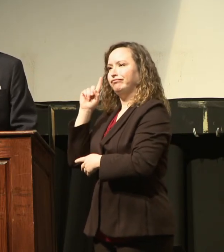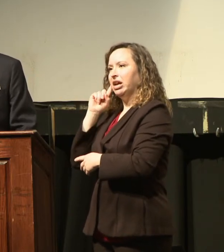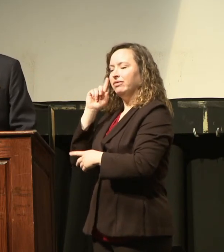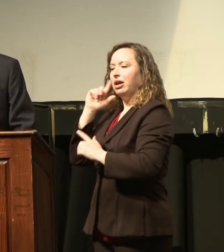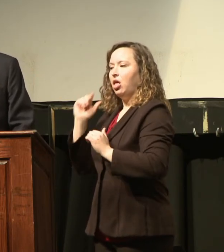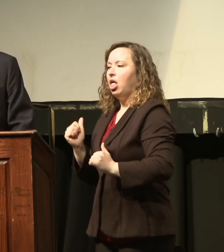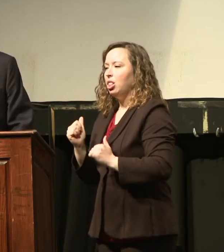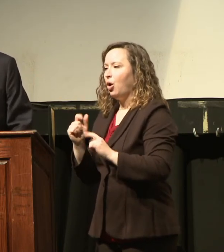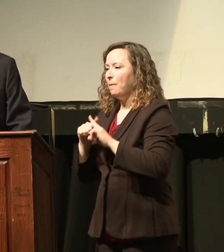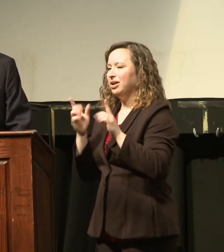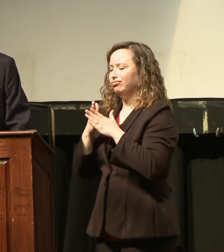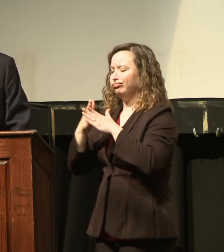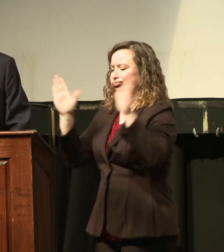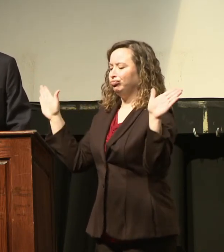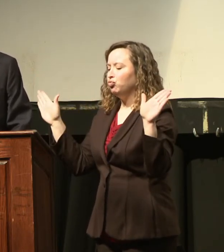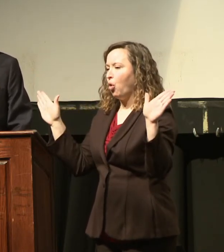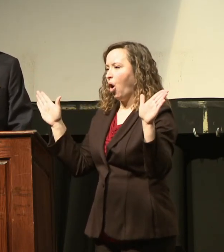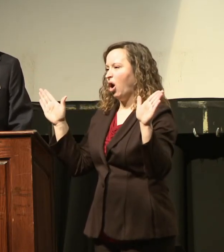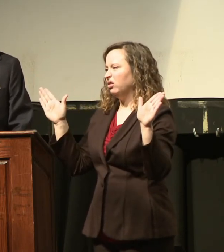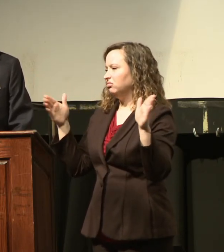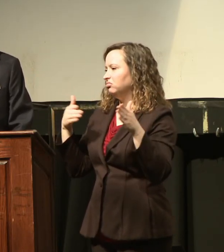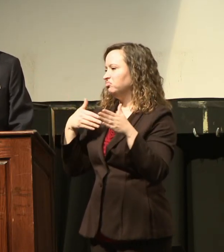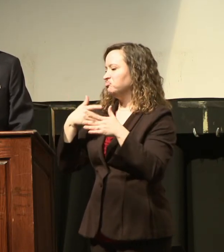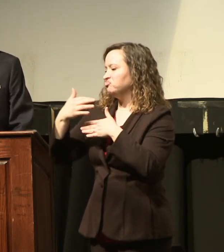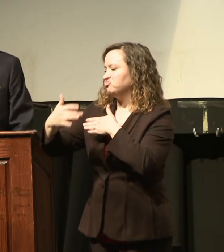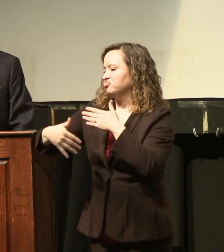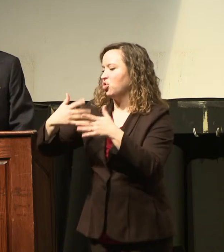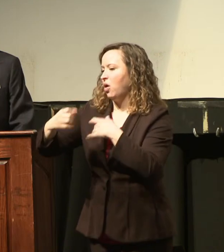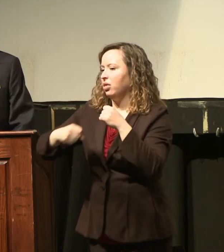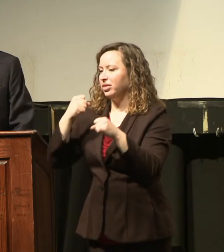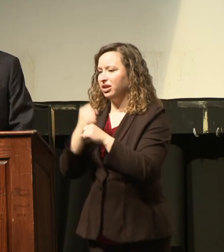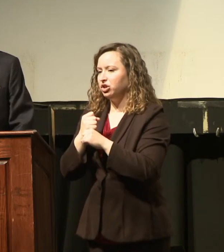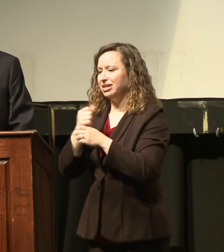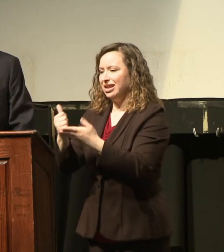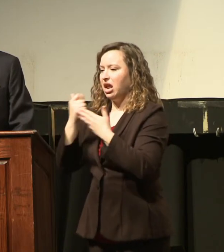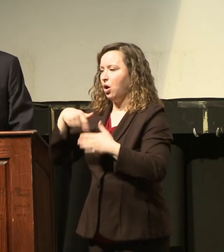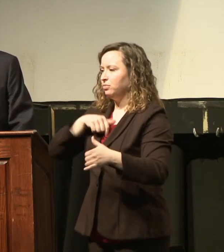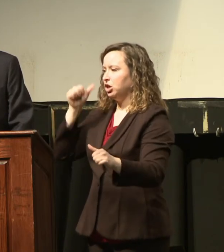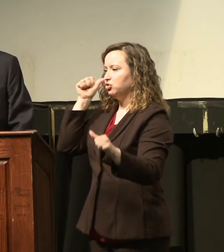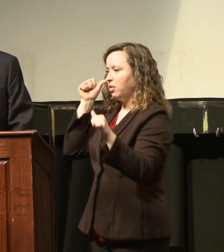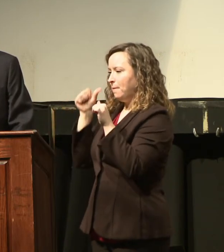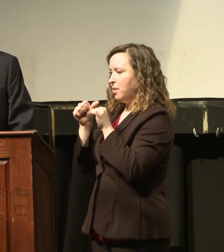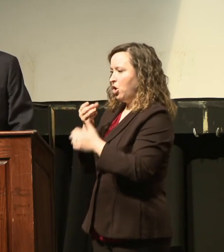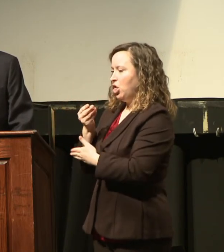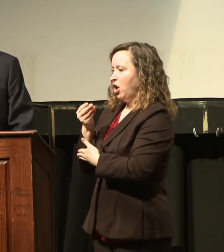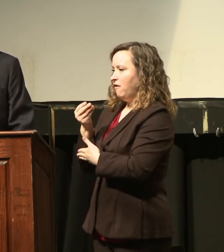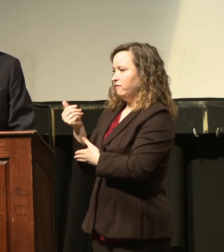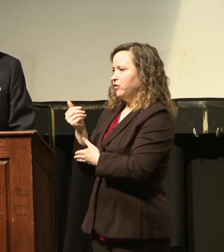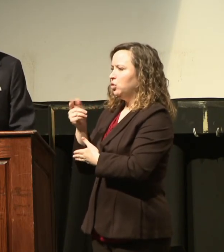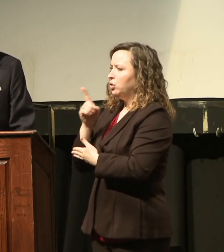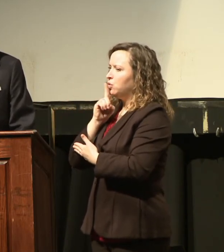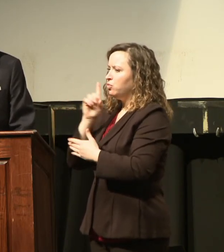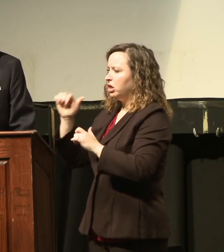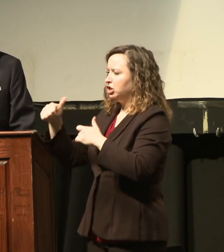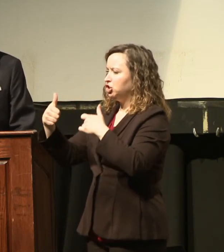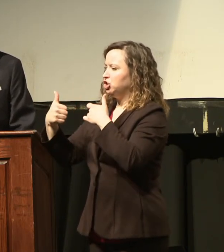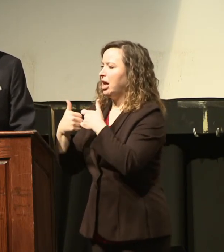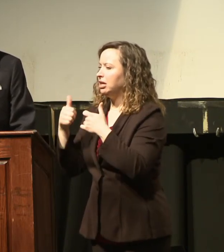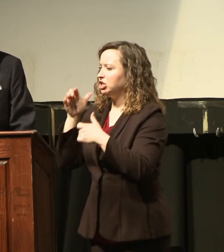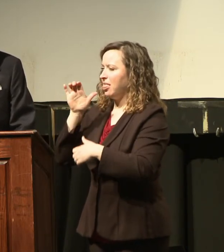And it really is to help us remember the very few who really are challenged at that